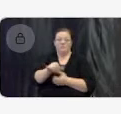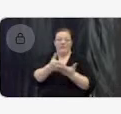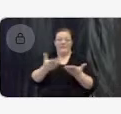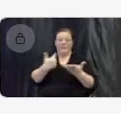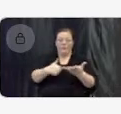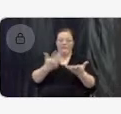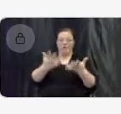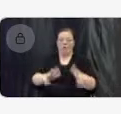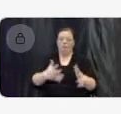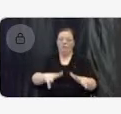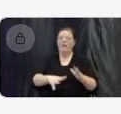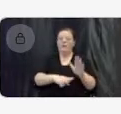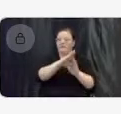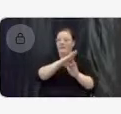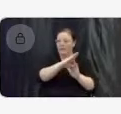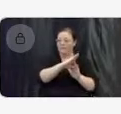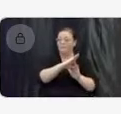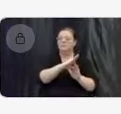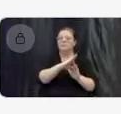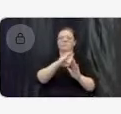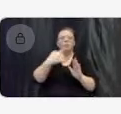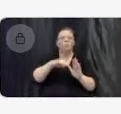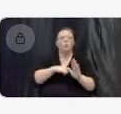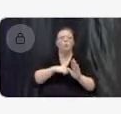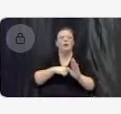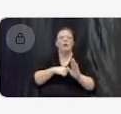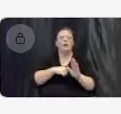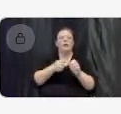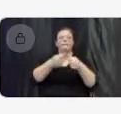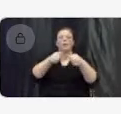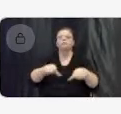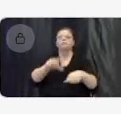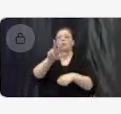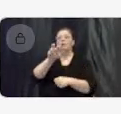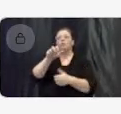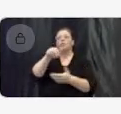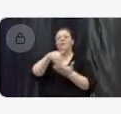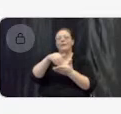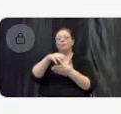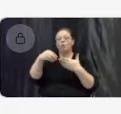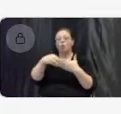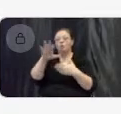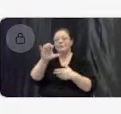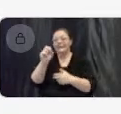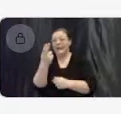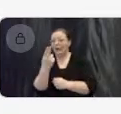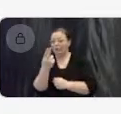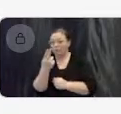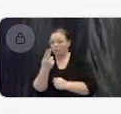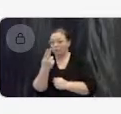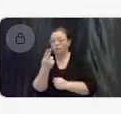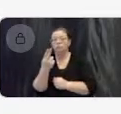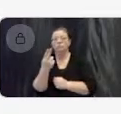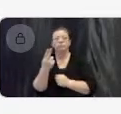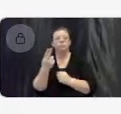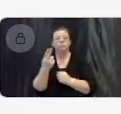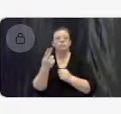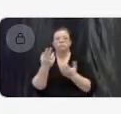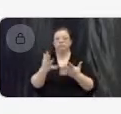built, we've posted $300,000 cash, letter from the